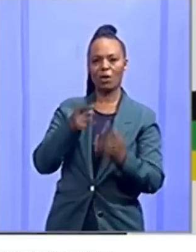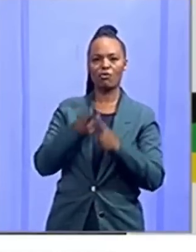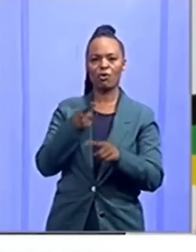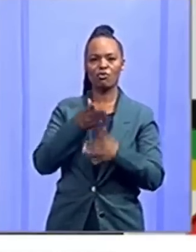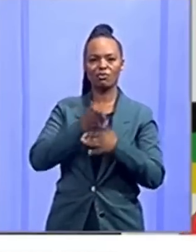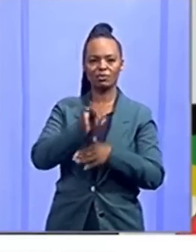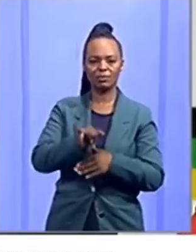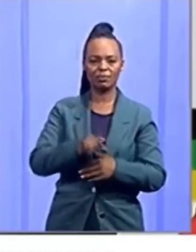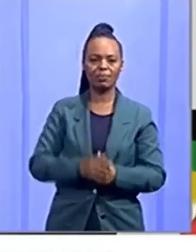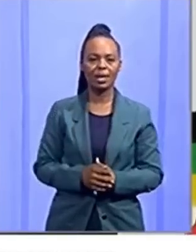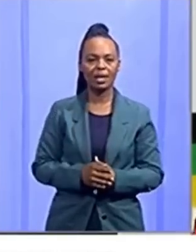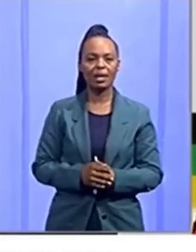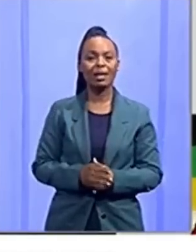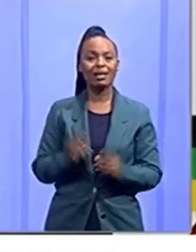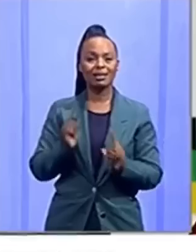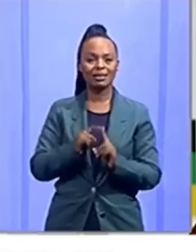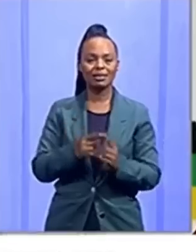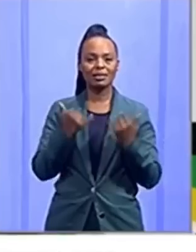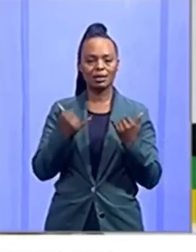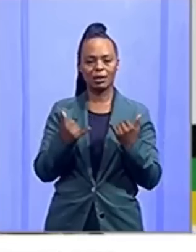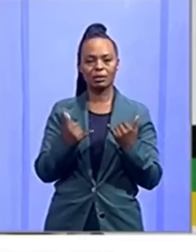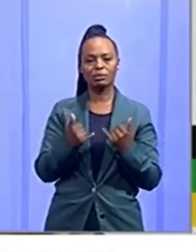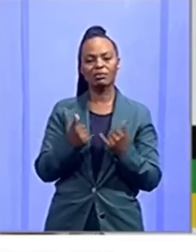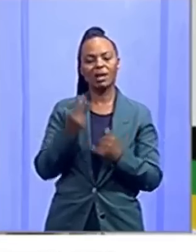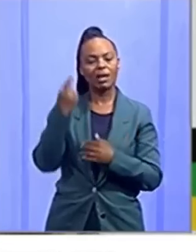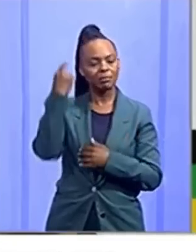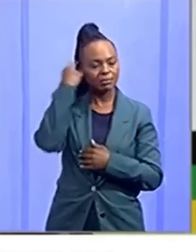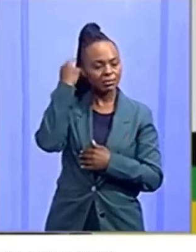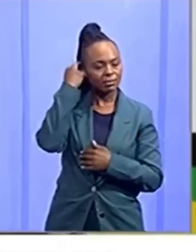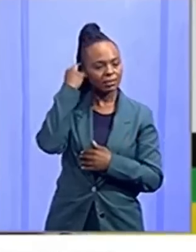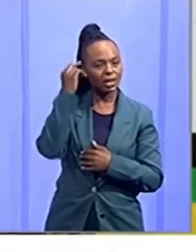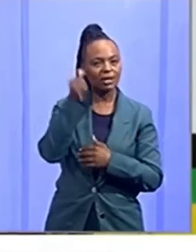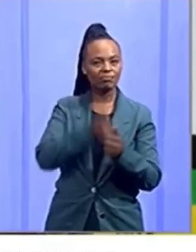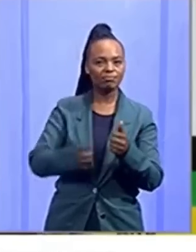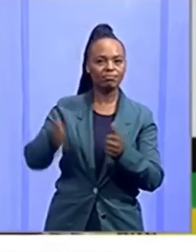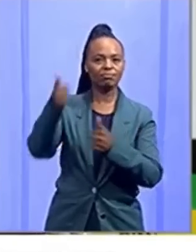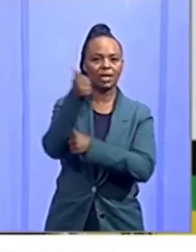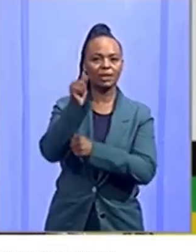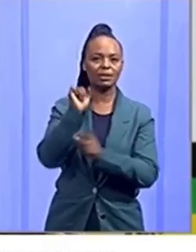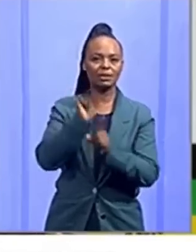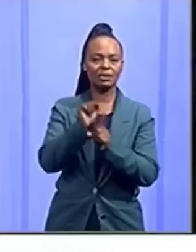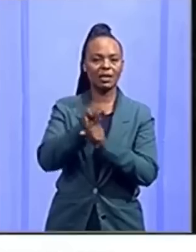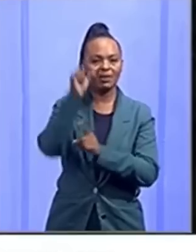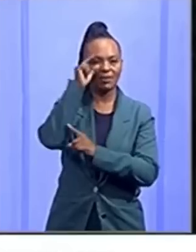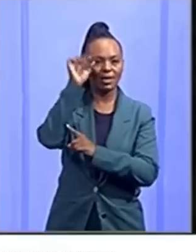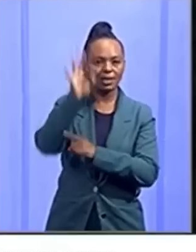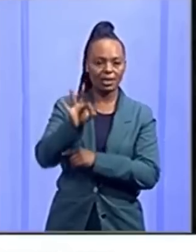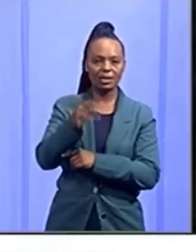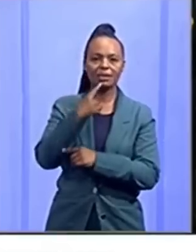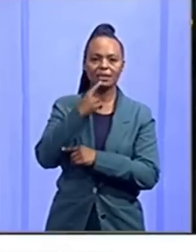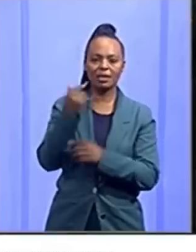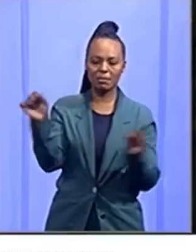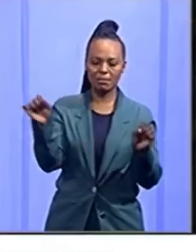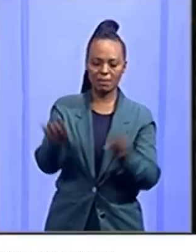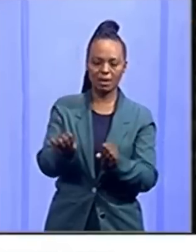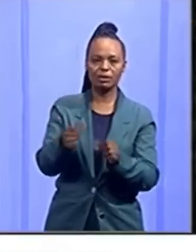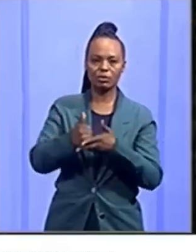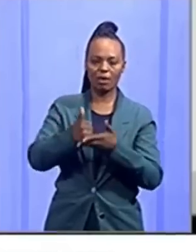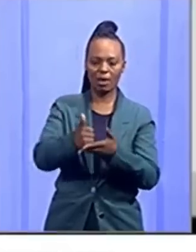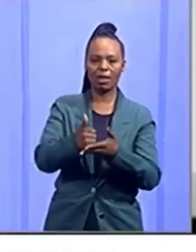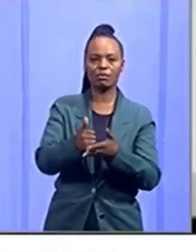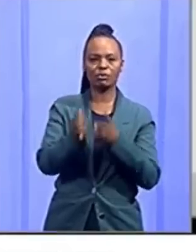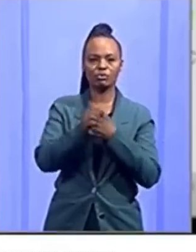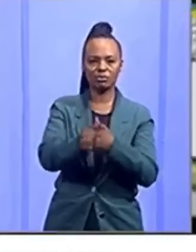Ga jana mokwaledi kakaretso wa ANC Fikileng Balula a re ba busa monna yono go thusa boeteledipele jwa